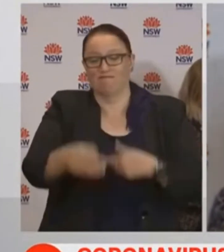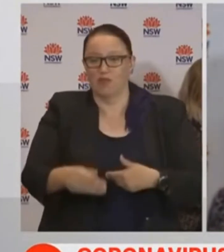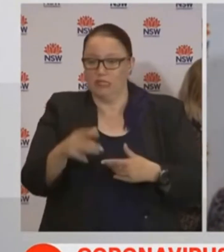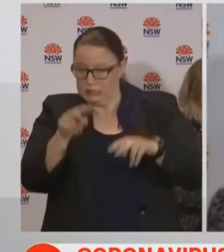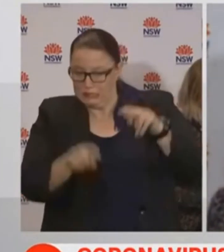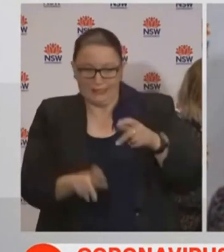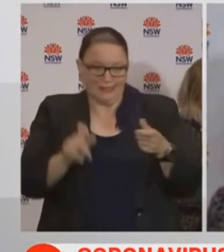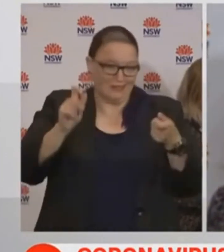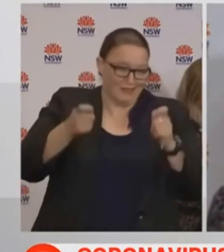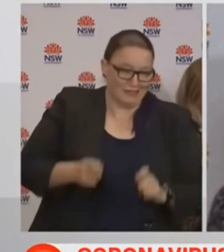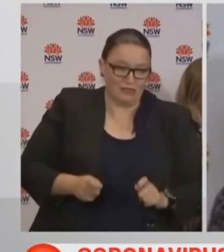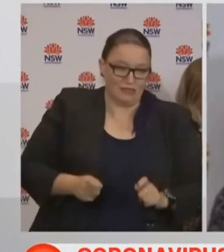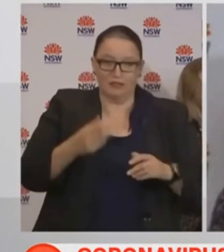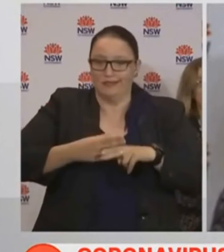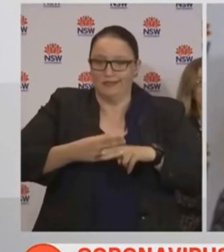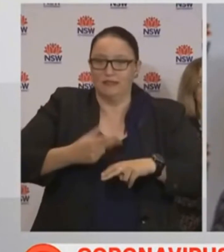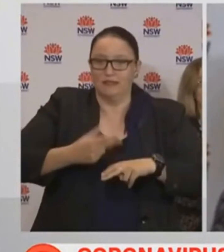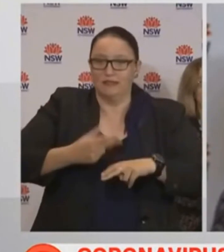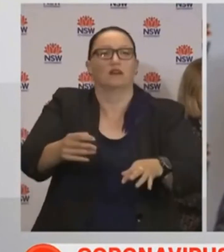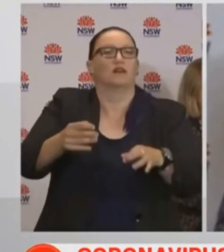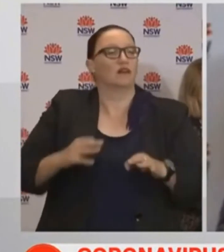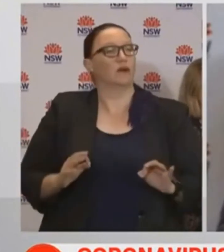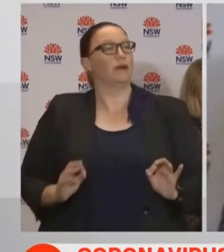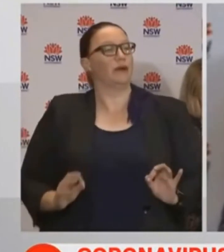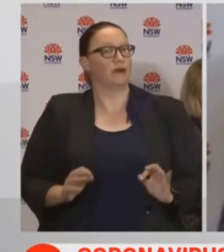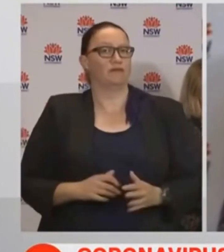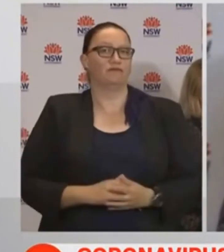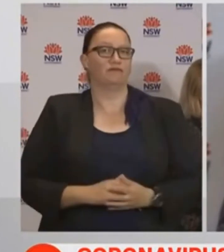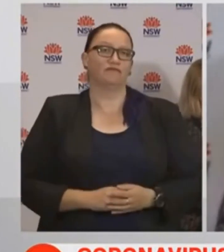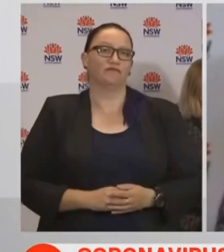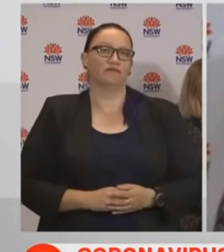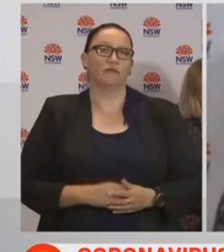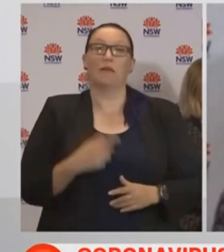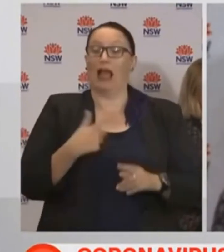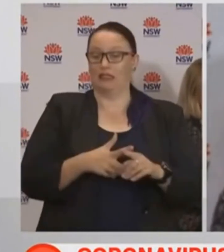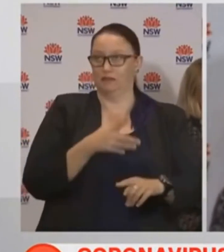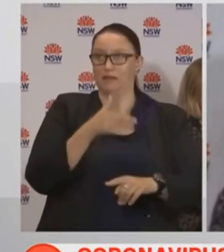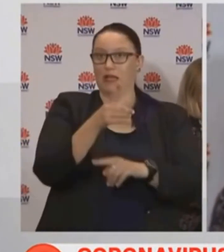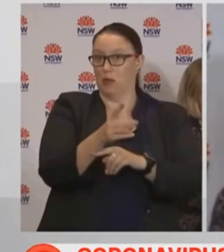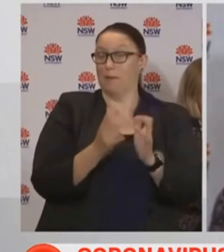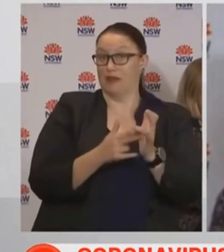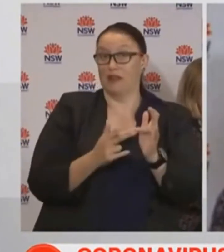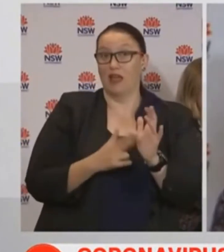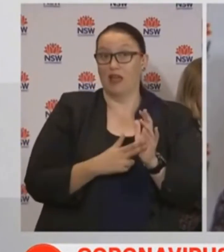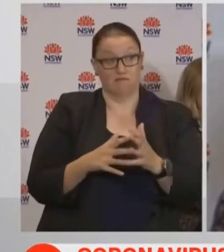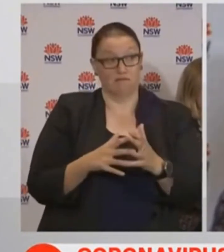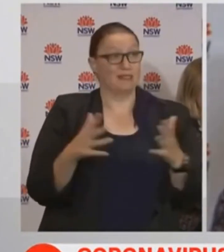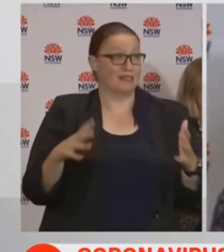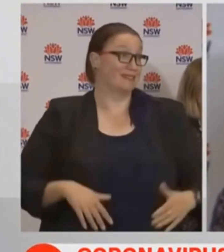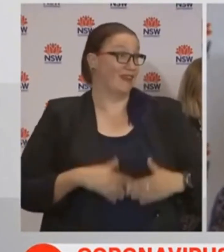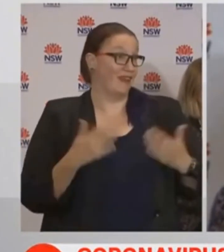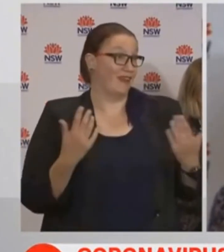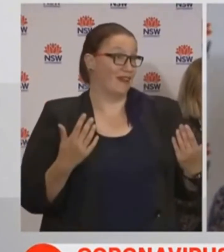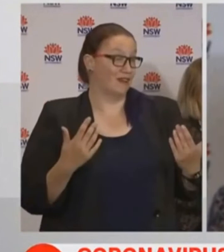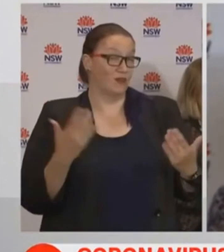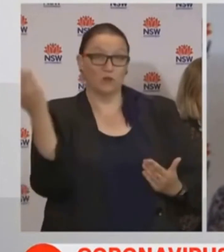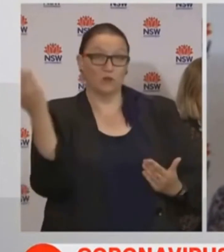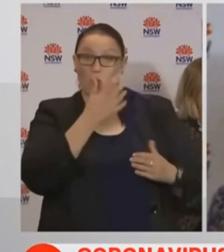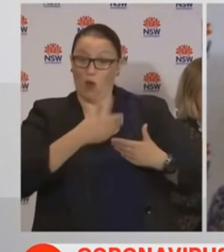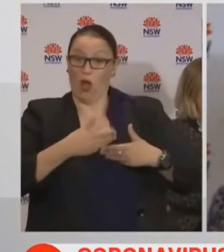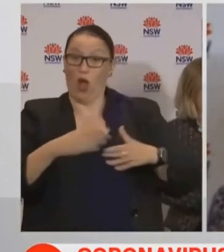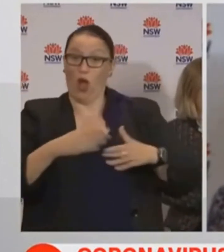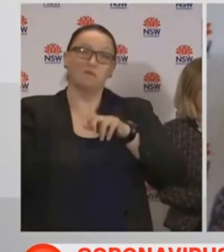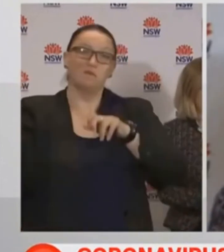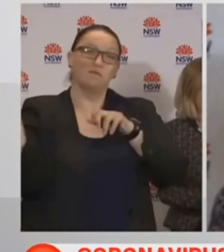stress to all of our citizens, Monday is a big day. All the students go back to school full time. Parents will make assessments about how